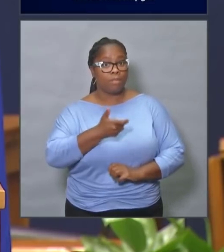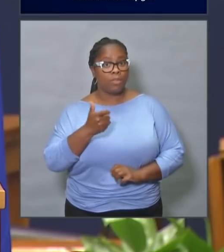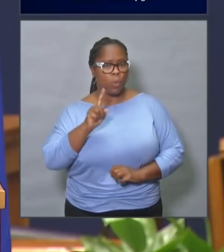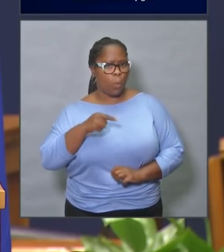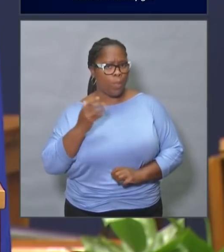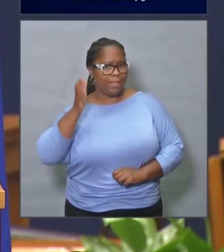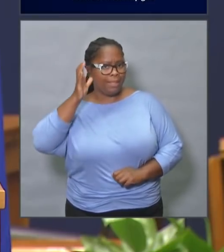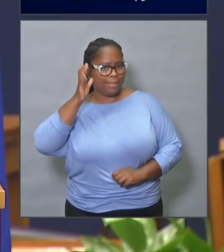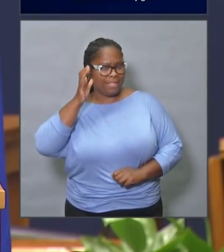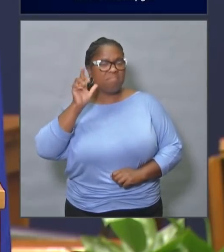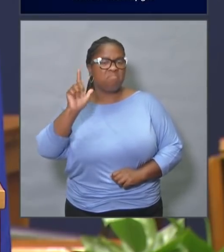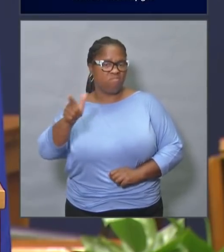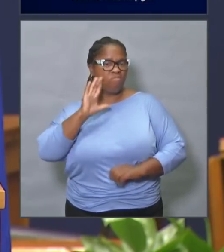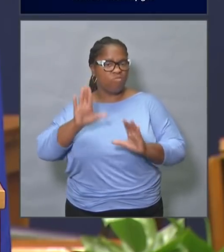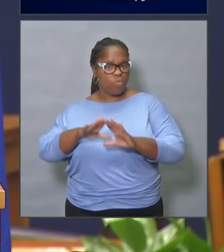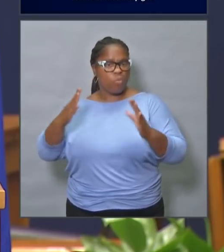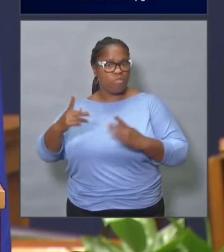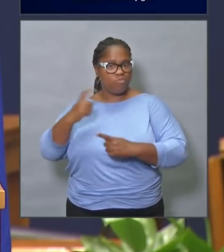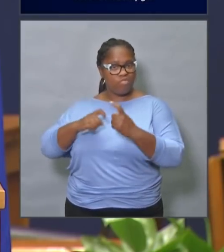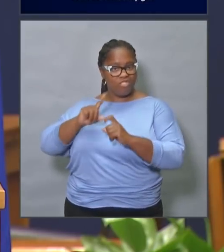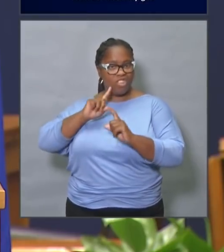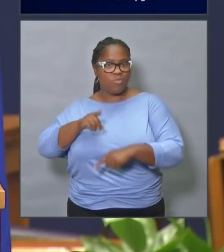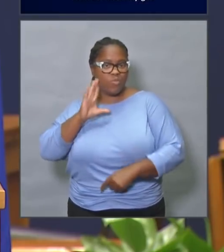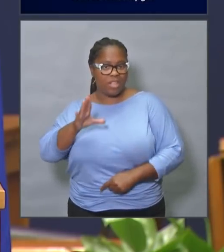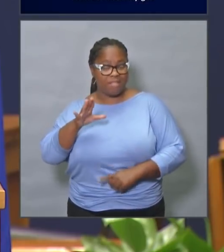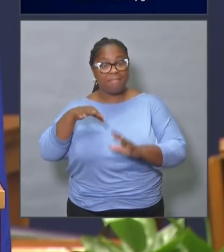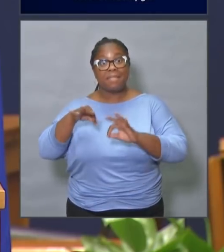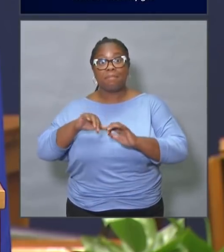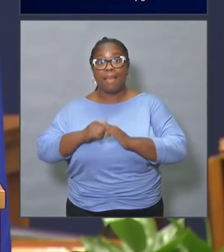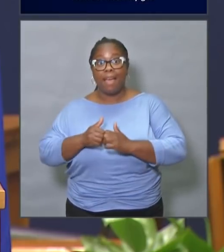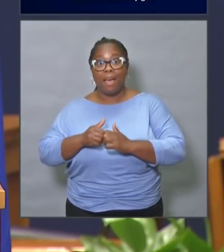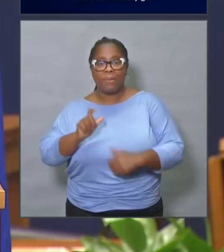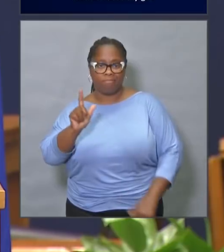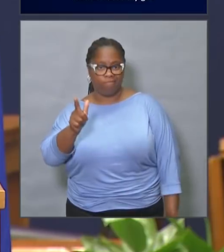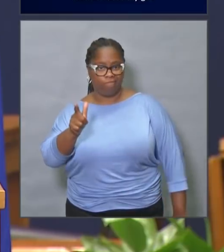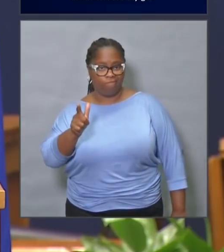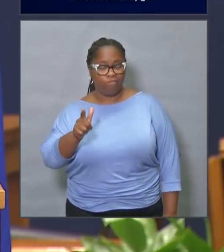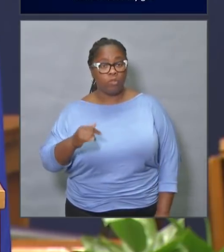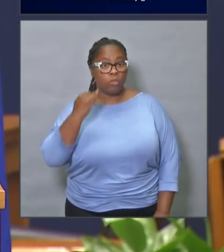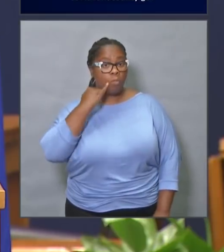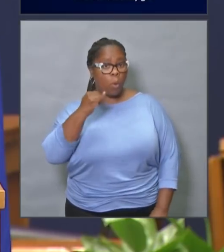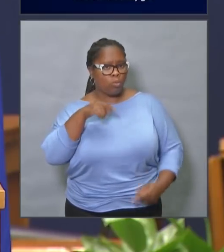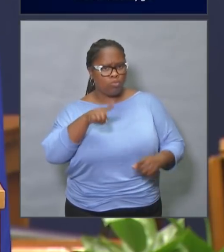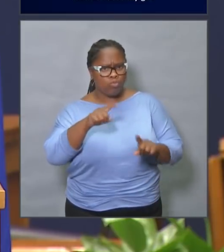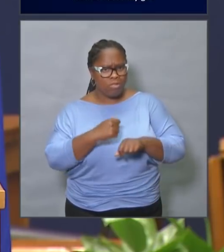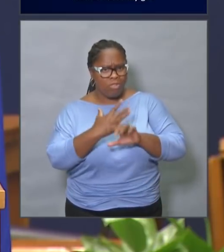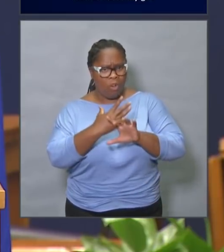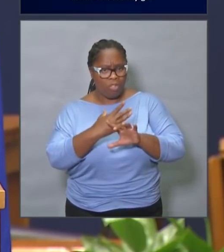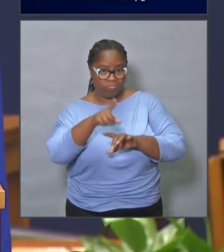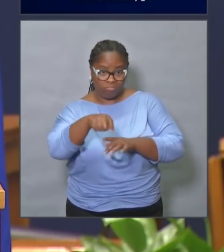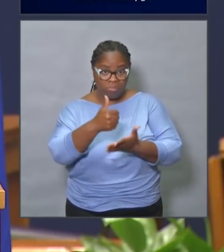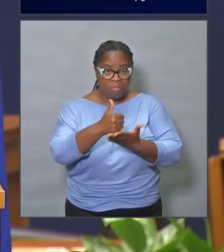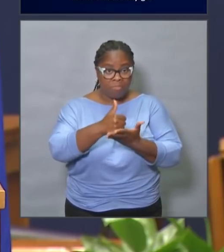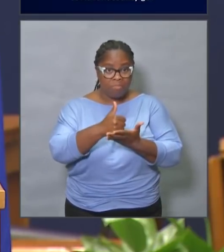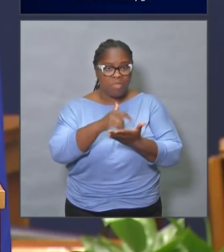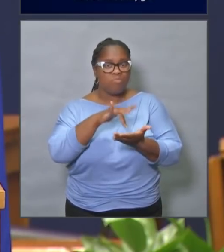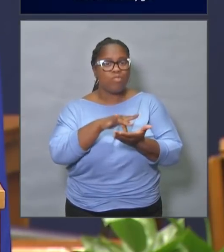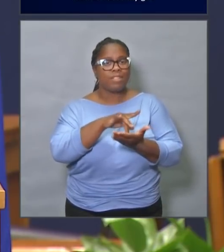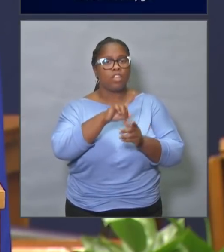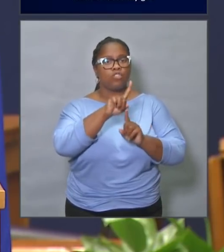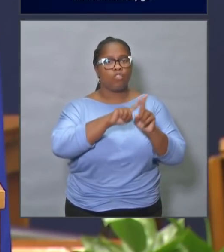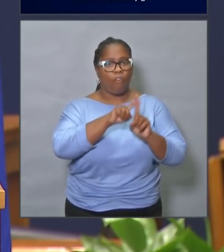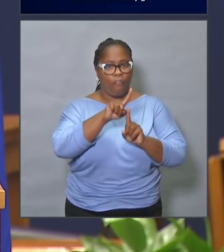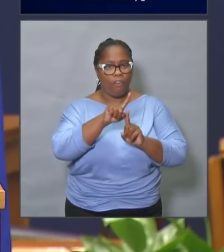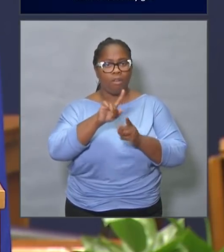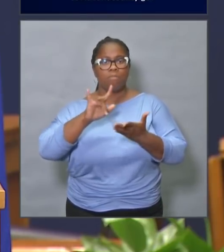Later, we'll conduct a question and answer session, and instructions will be given at that time. If you should require assistance during the call, please press